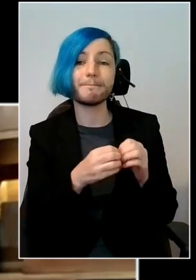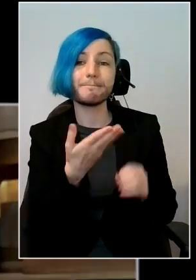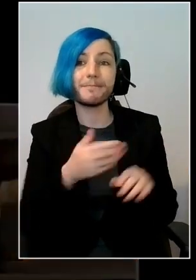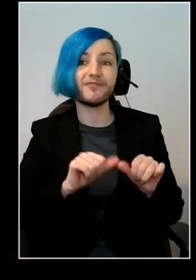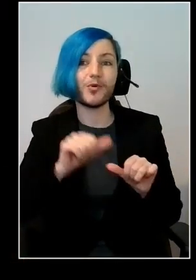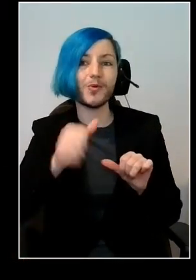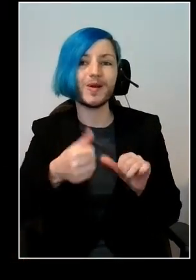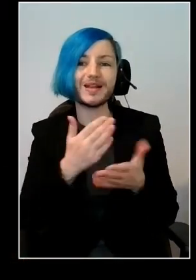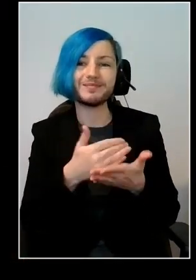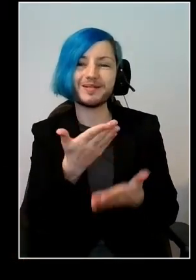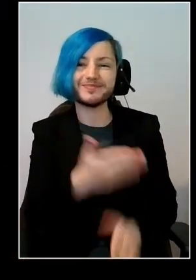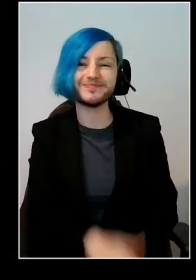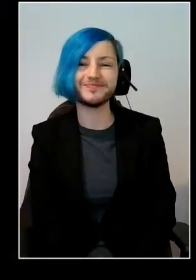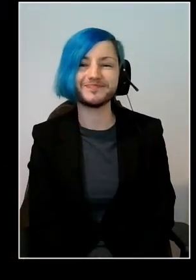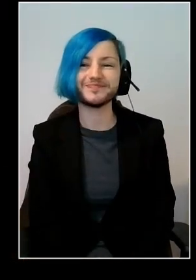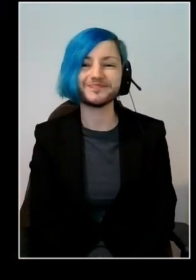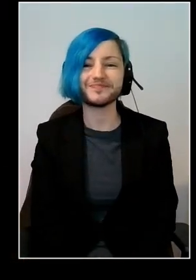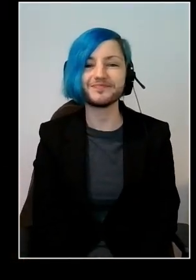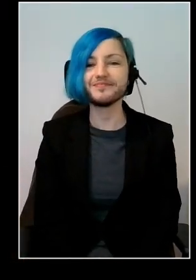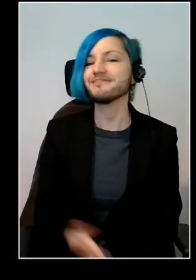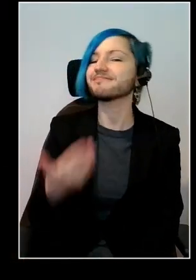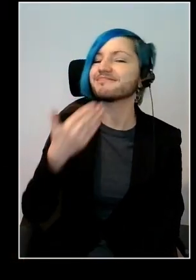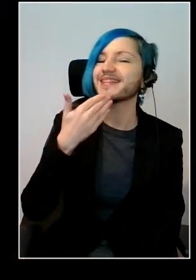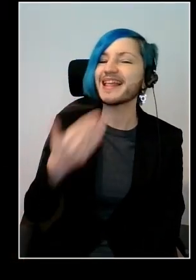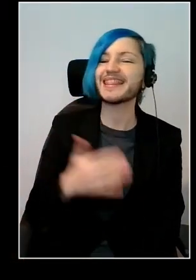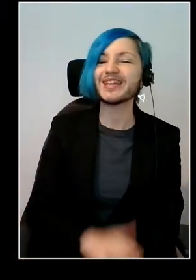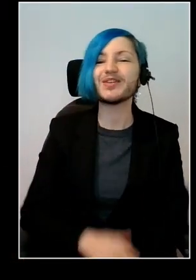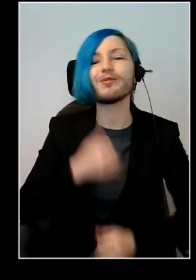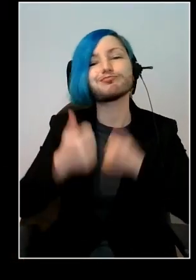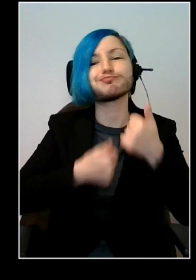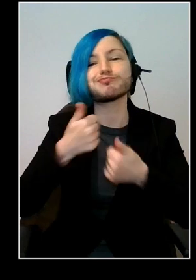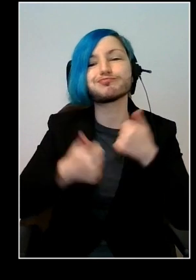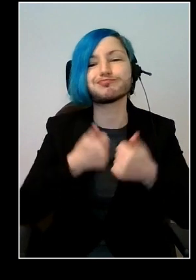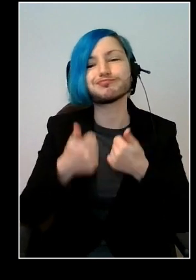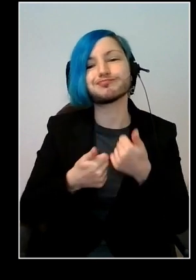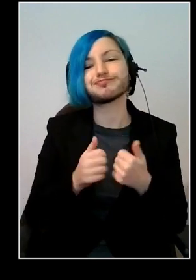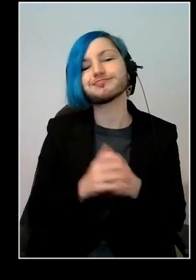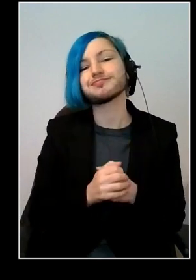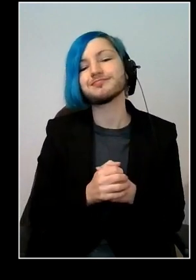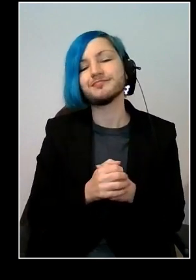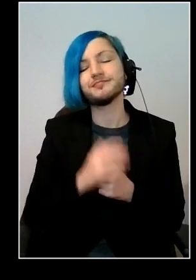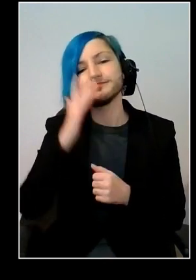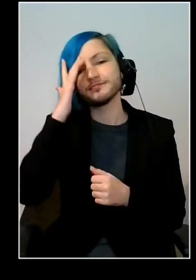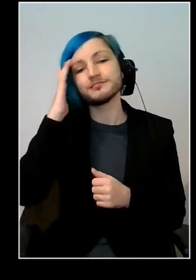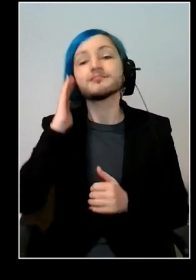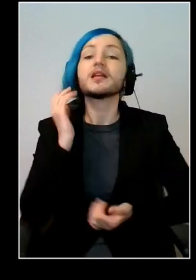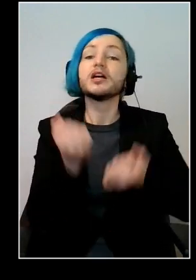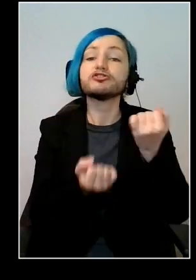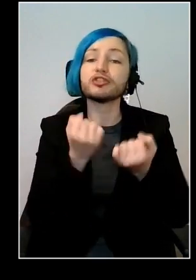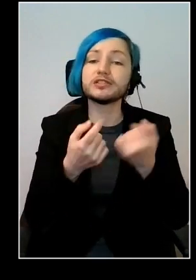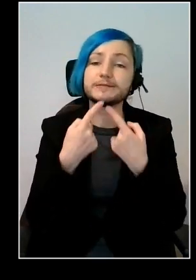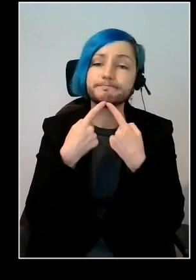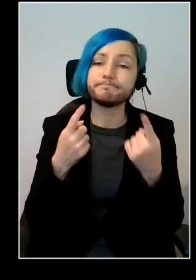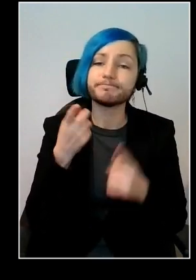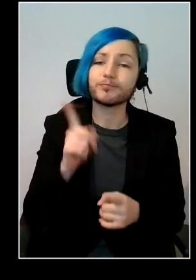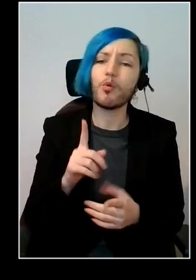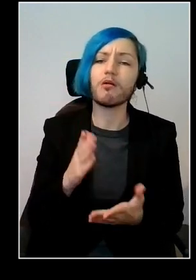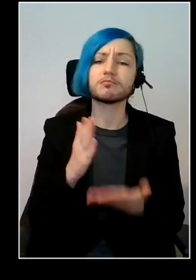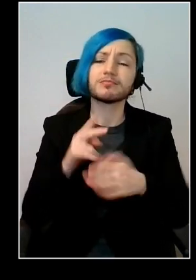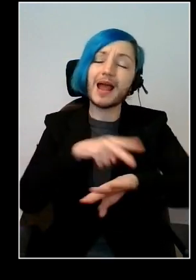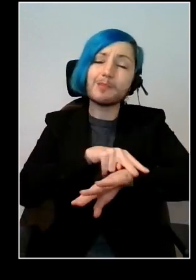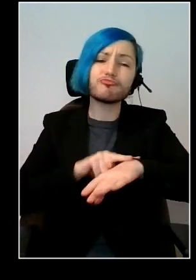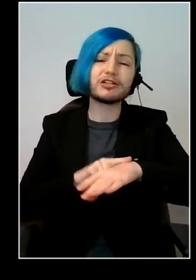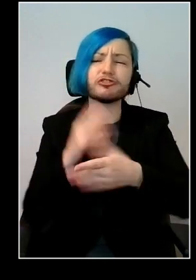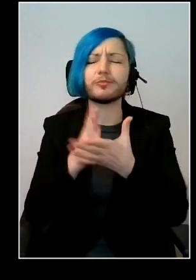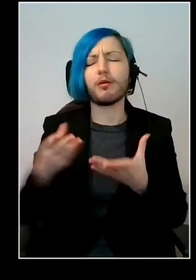part. Thank you very much, and congratulations indeed. The judges felt that apprenticeships were the lifeblood of this